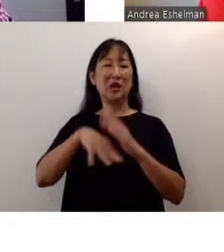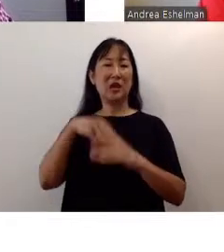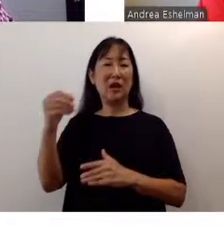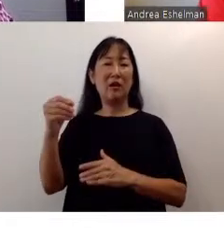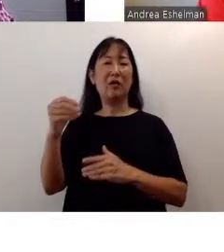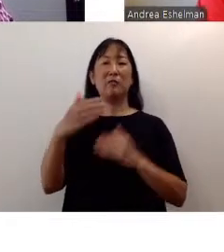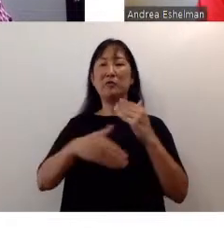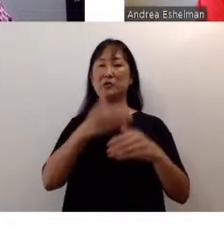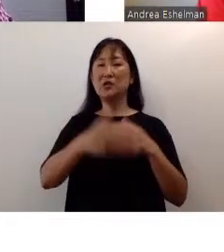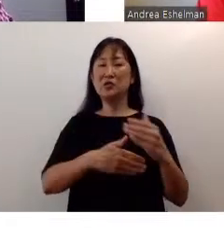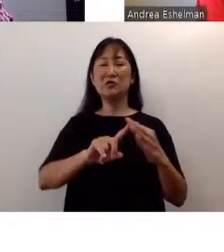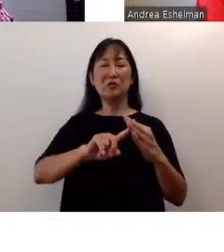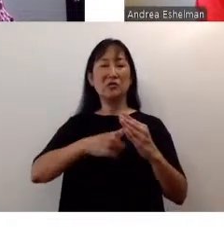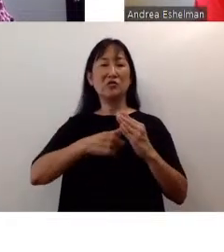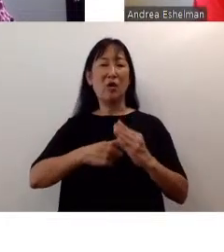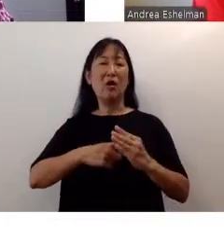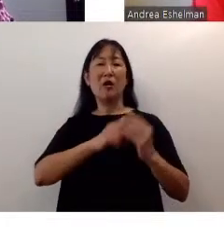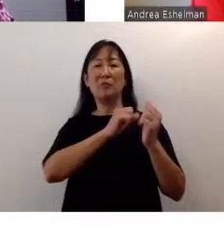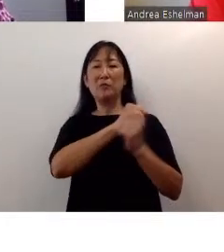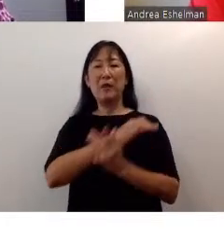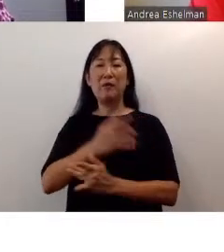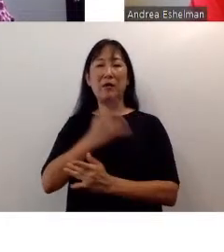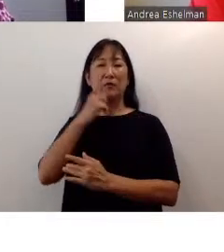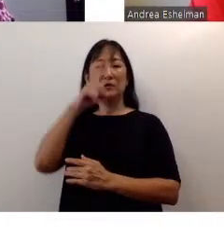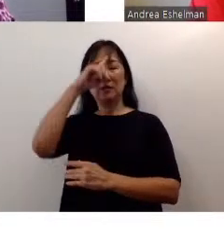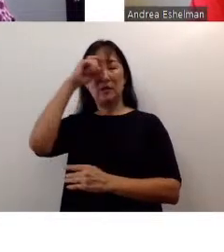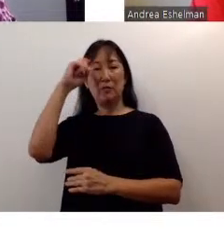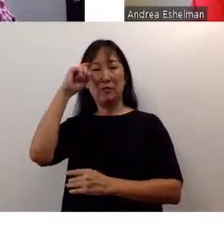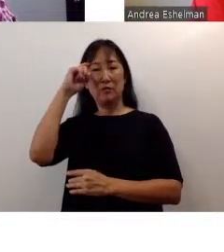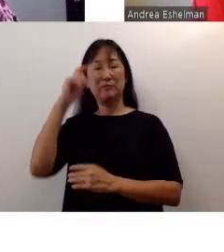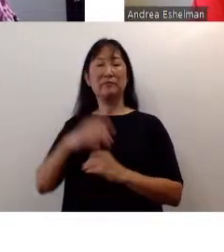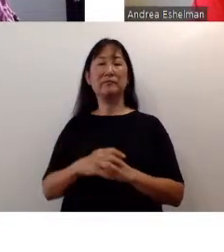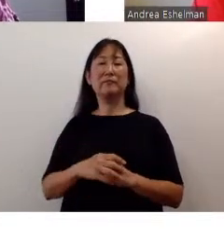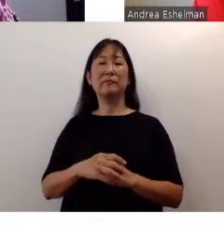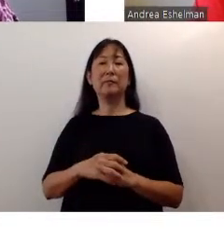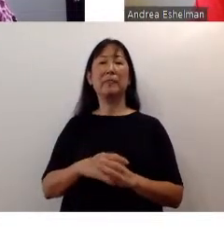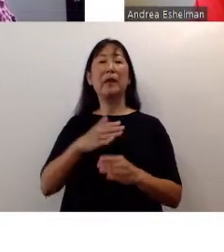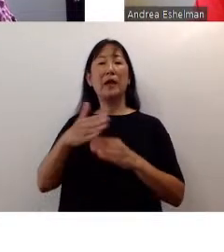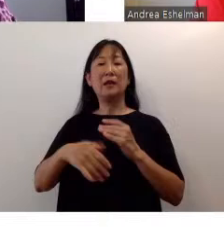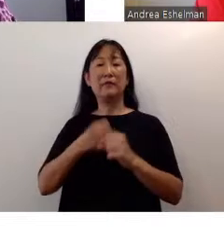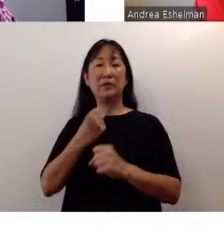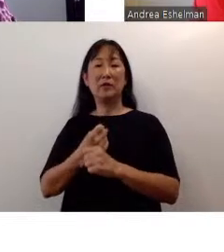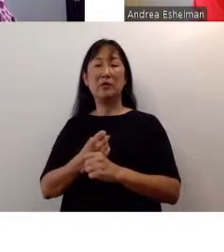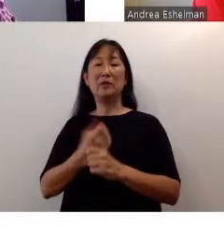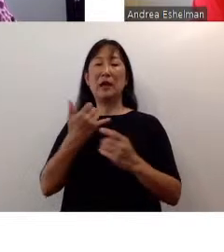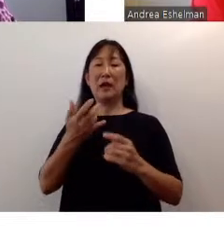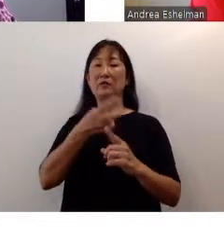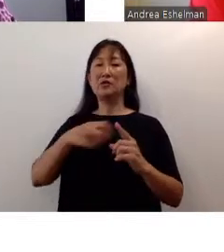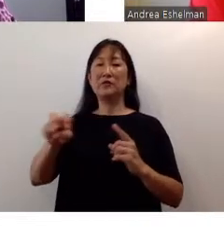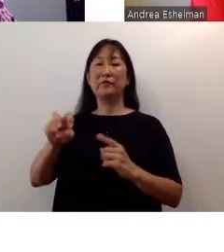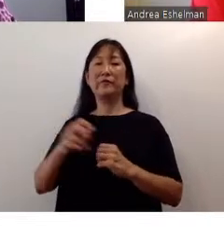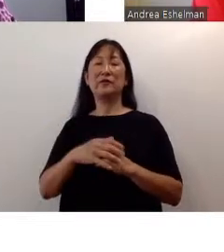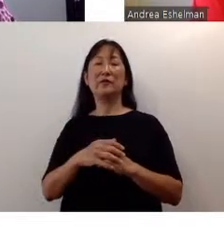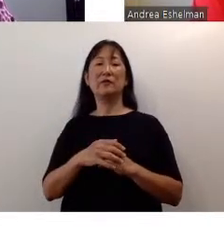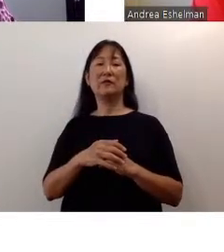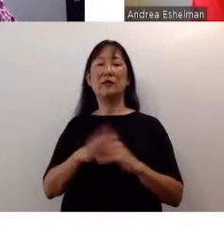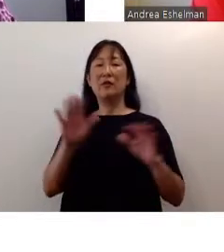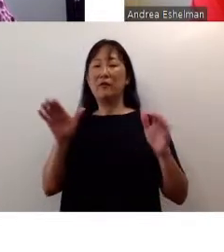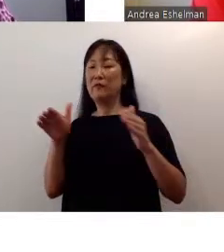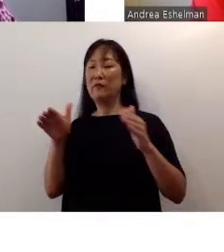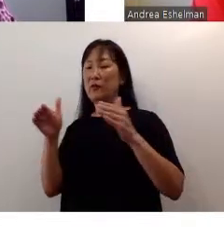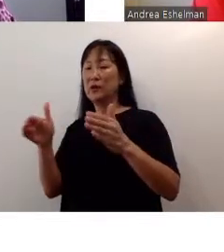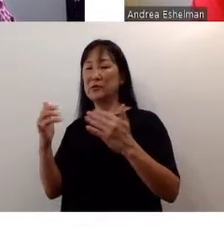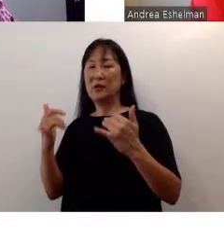and begun preparation for summer programs. With the ending of the school year, we are definitely shifting our focus and we have